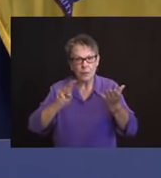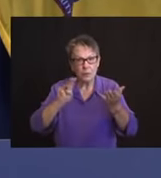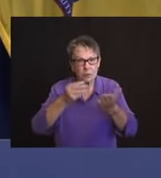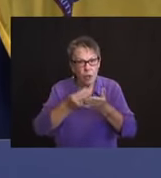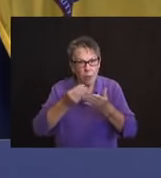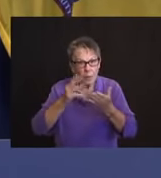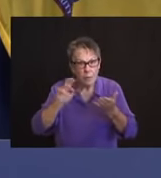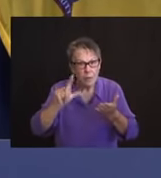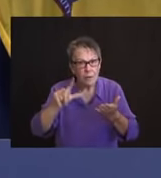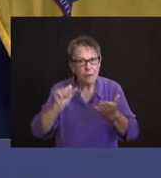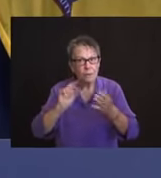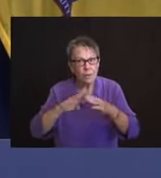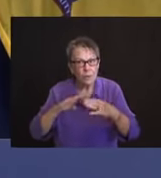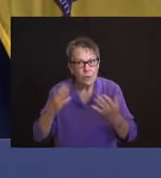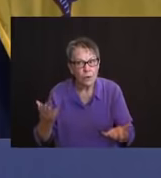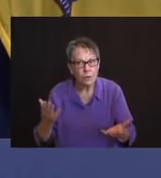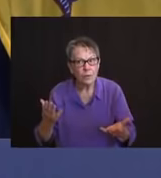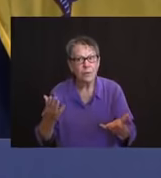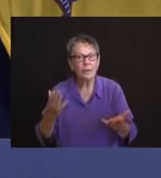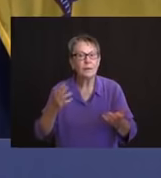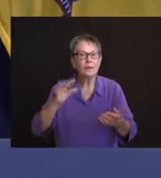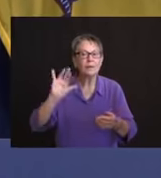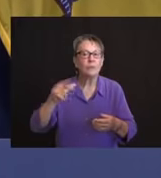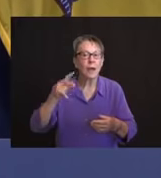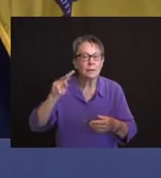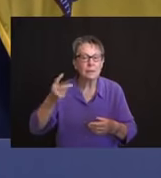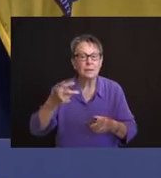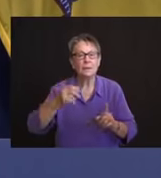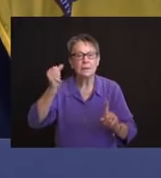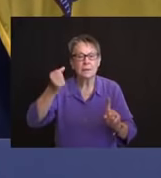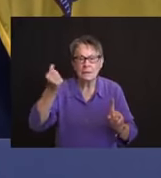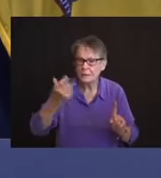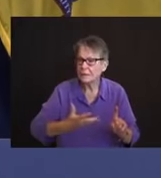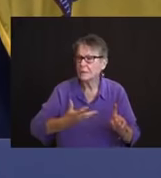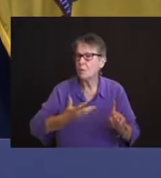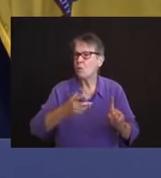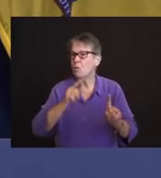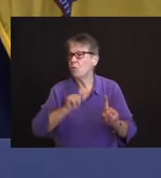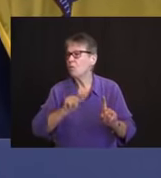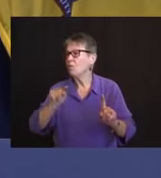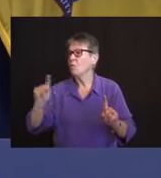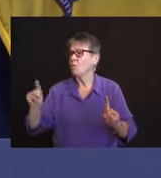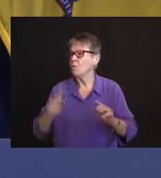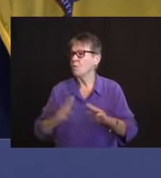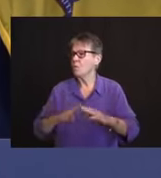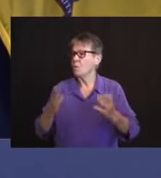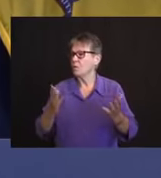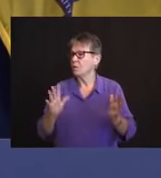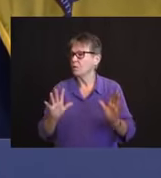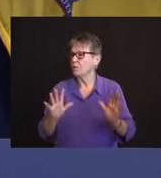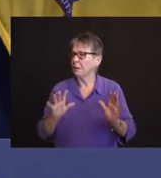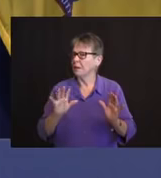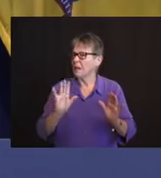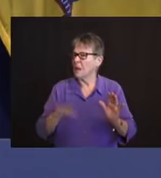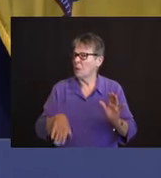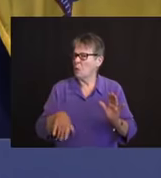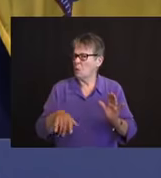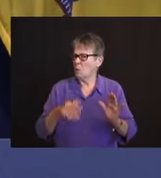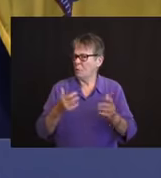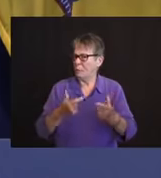dining with big capacity constraints. These are big steps, admittedly, but those numbers have allowed us. The outdoor hasn't